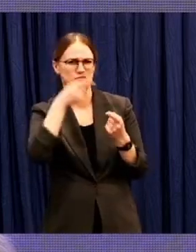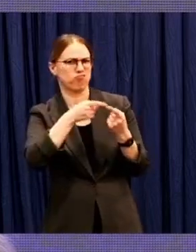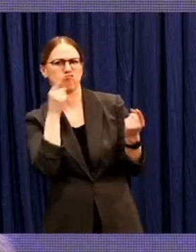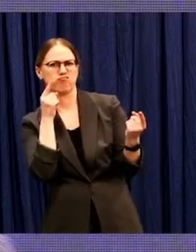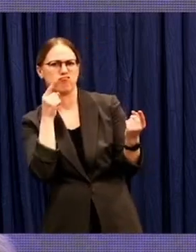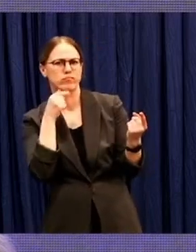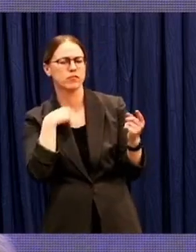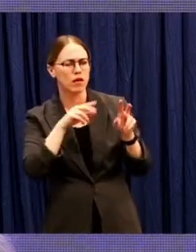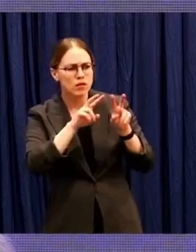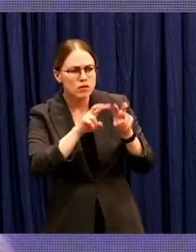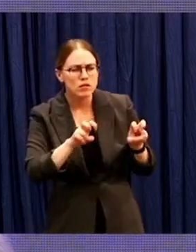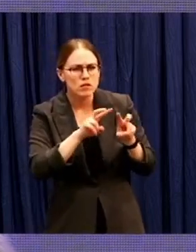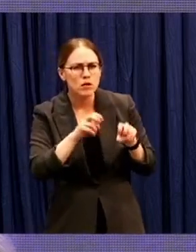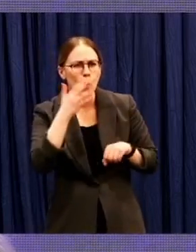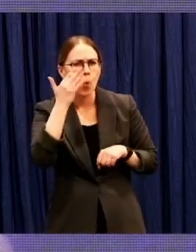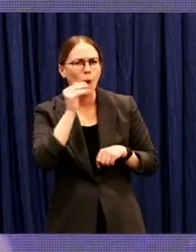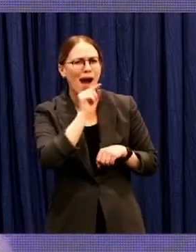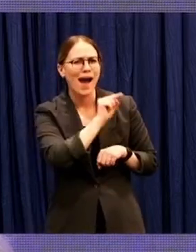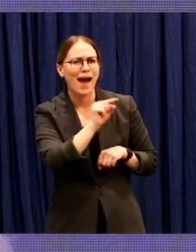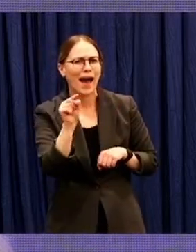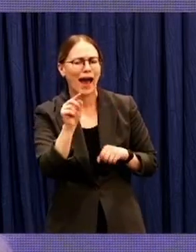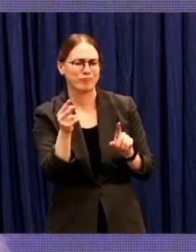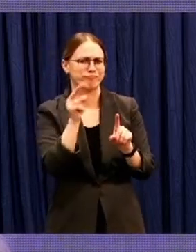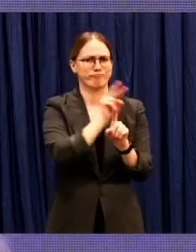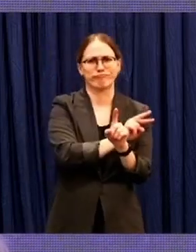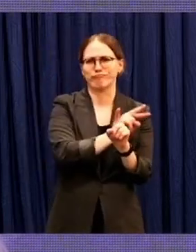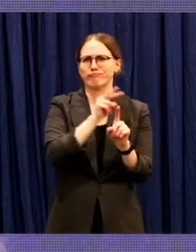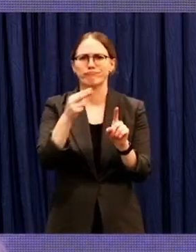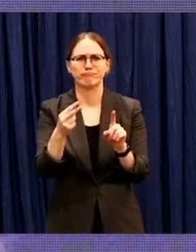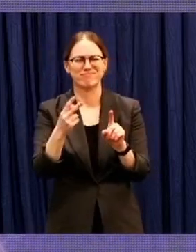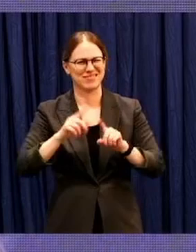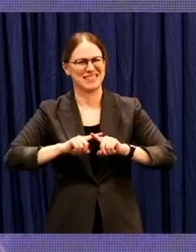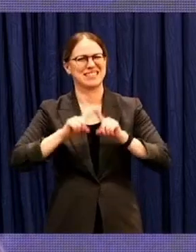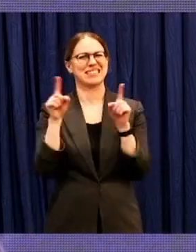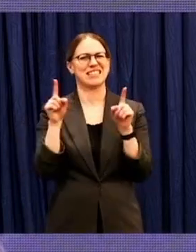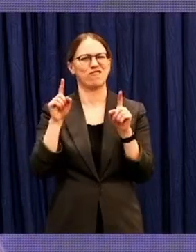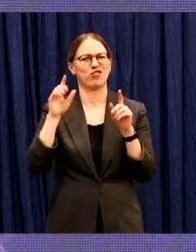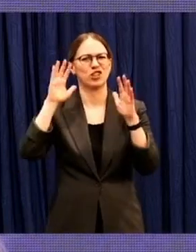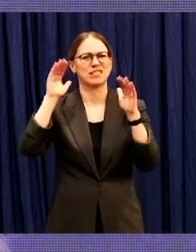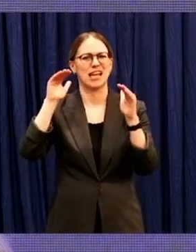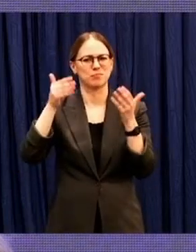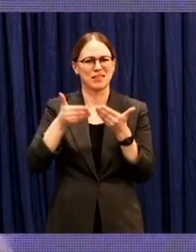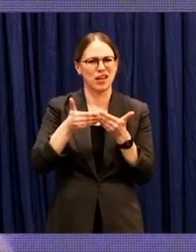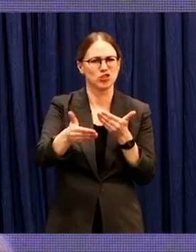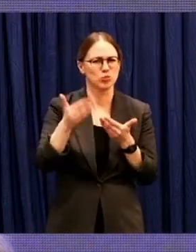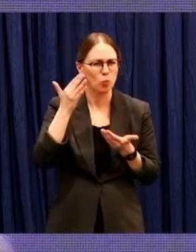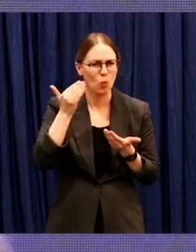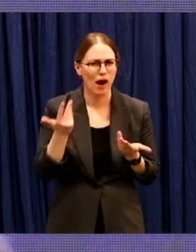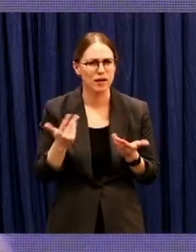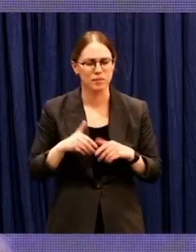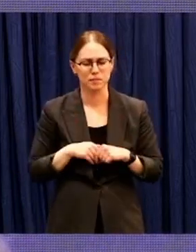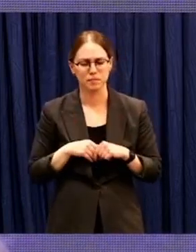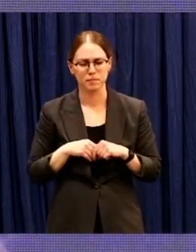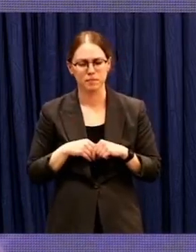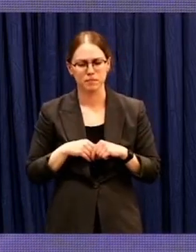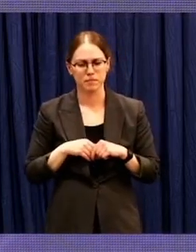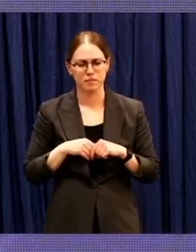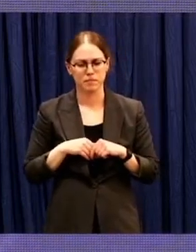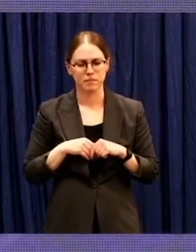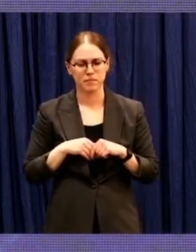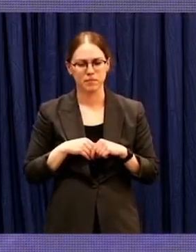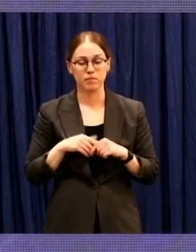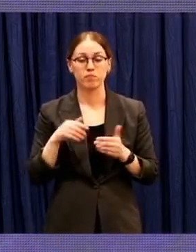try and understand why they thought there were differences in what they expected to come next. We